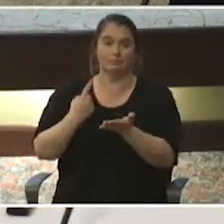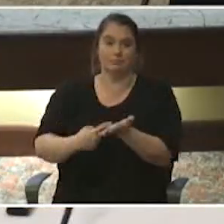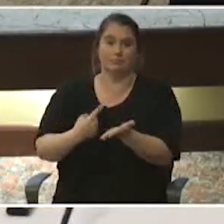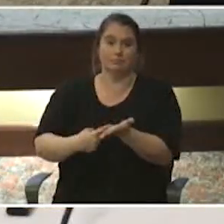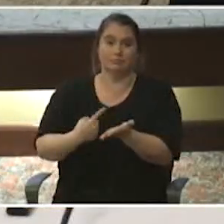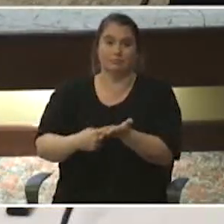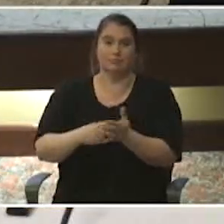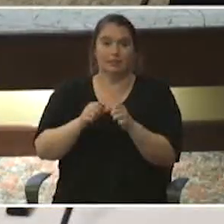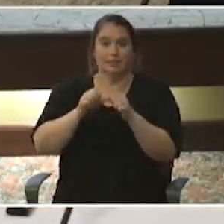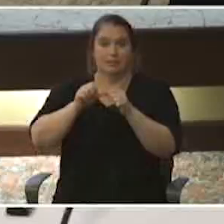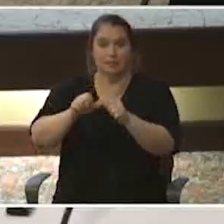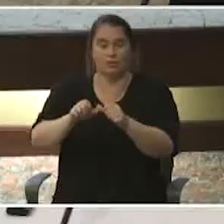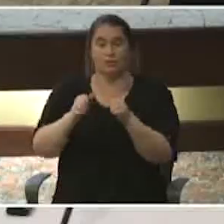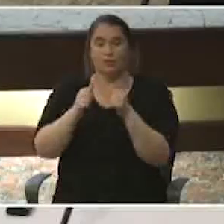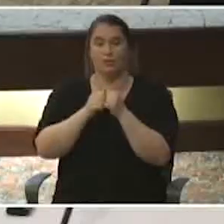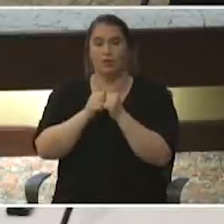the